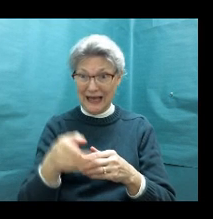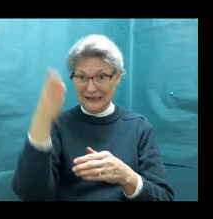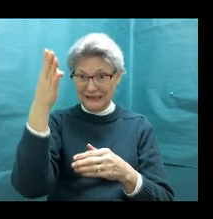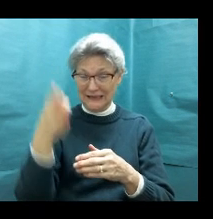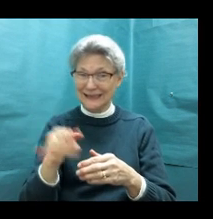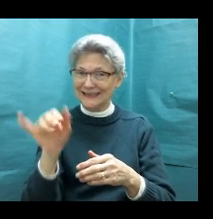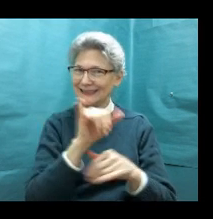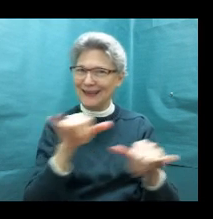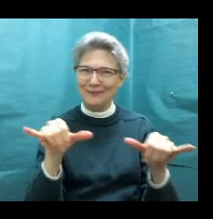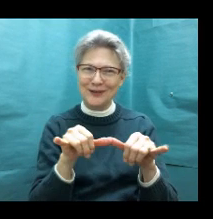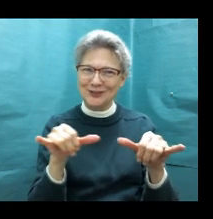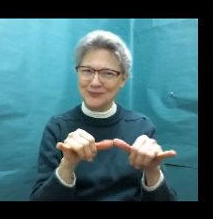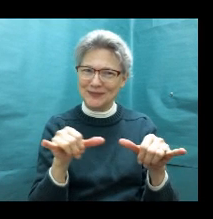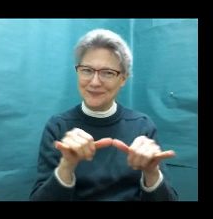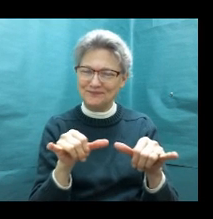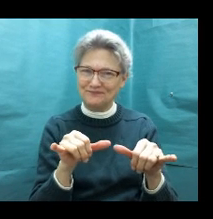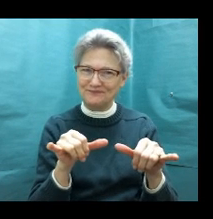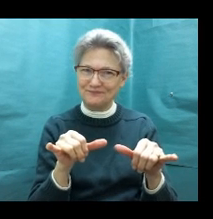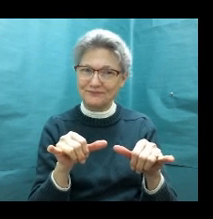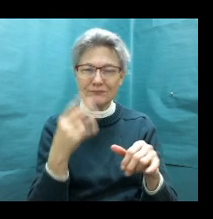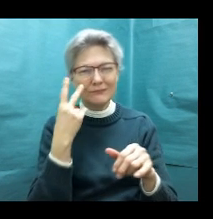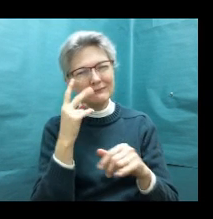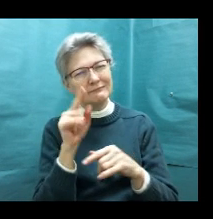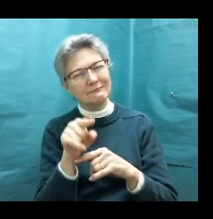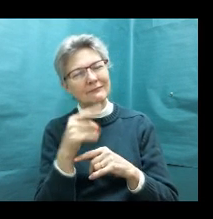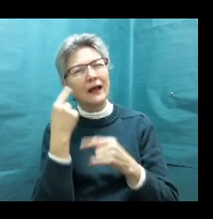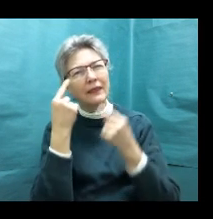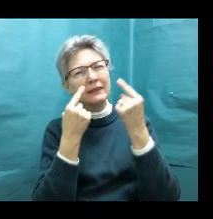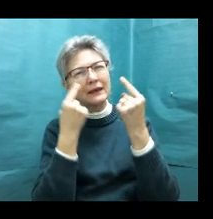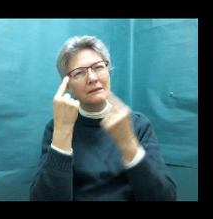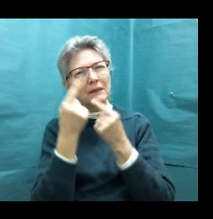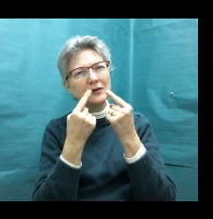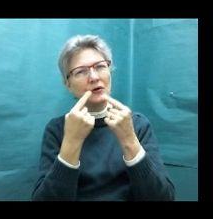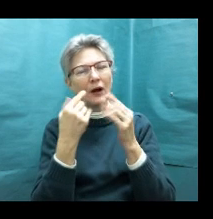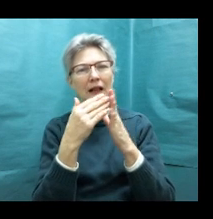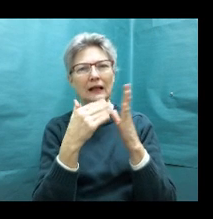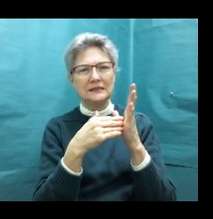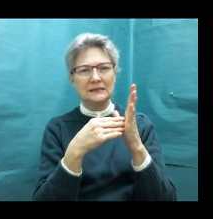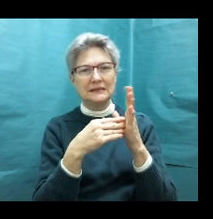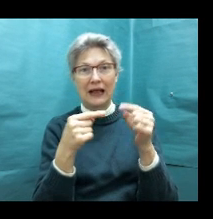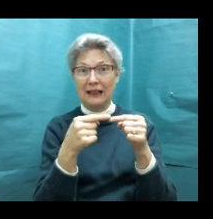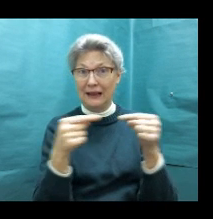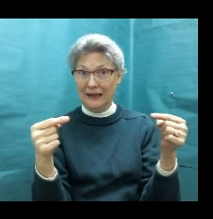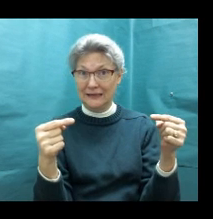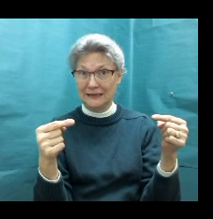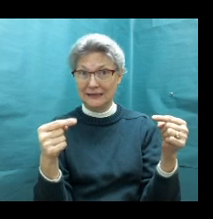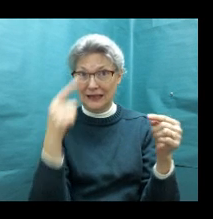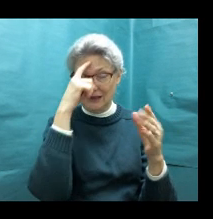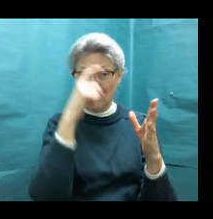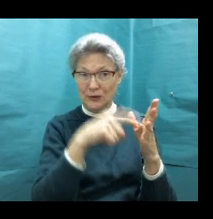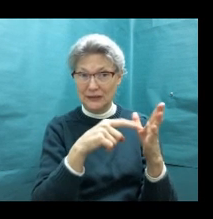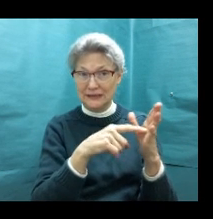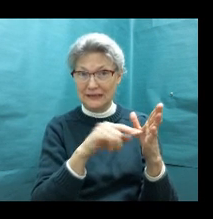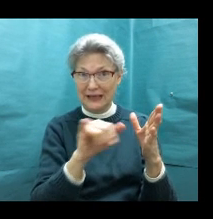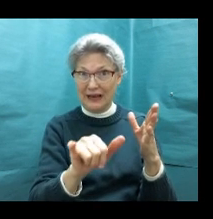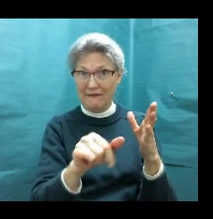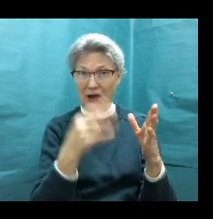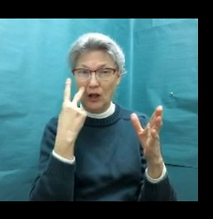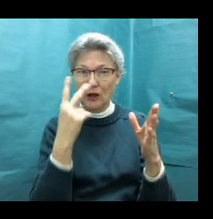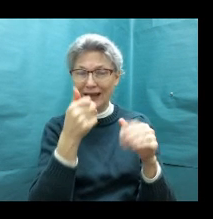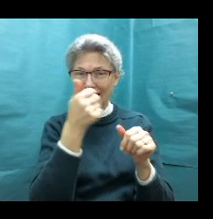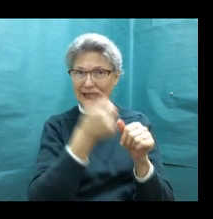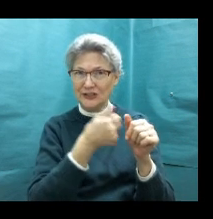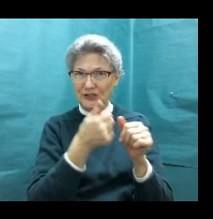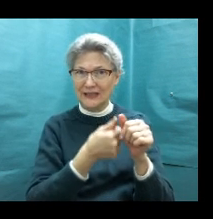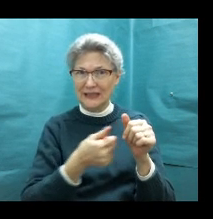length. So I was looking at these and I was thinking back to our lesson on lines, and I noticed that if I look at each of